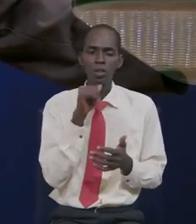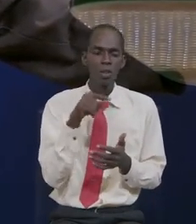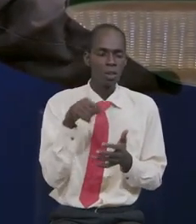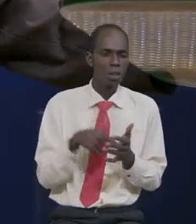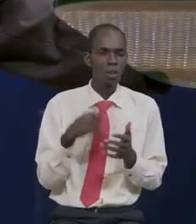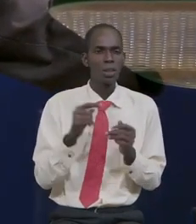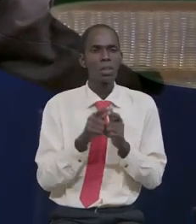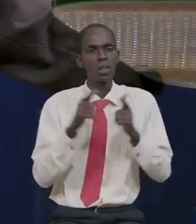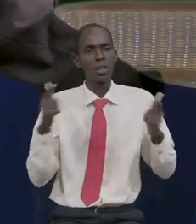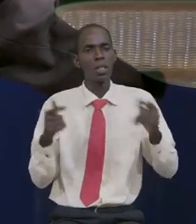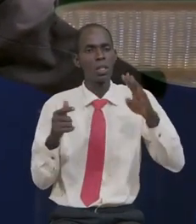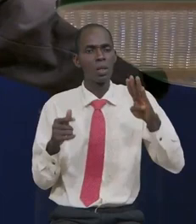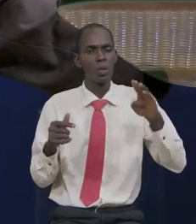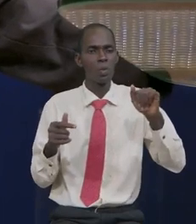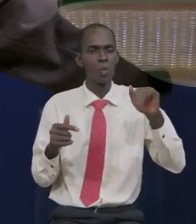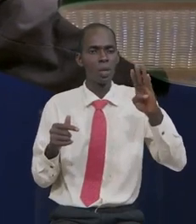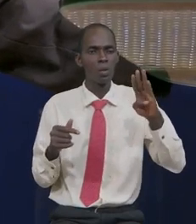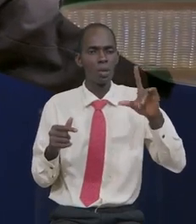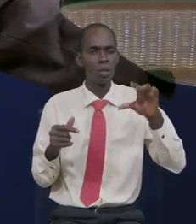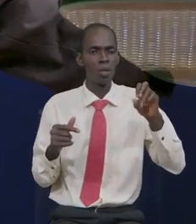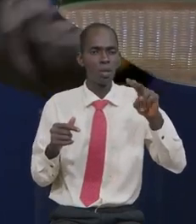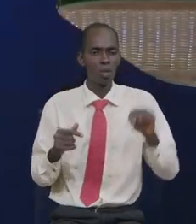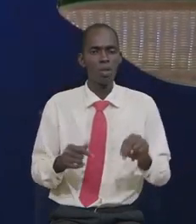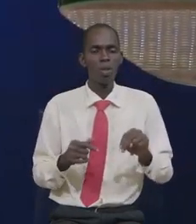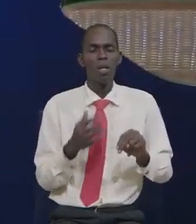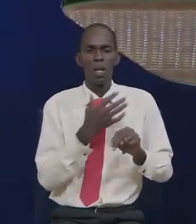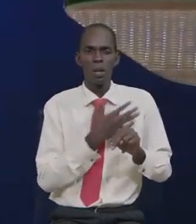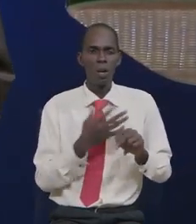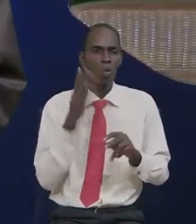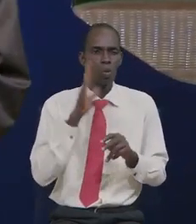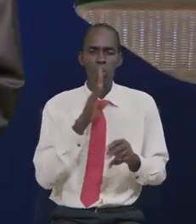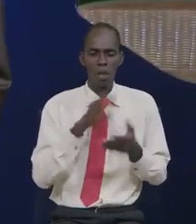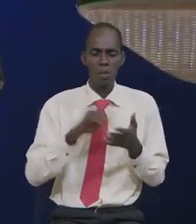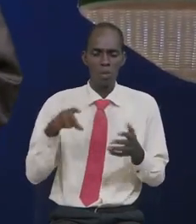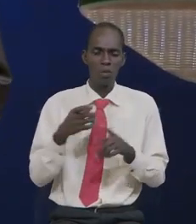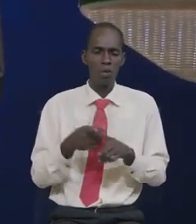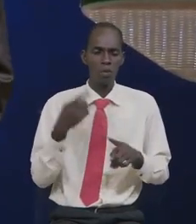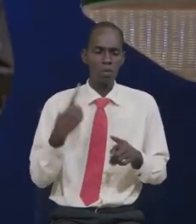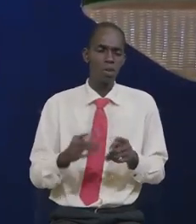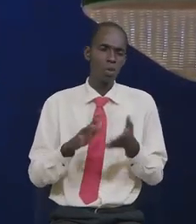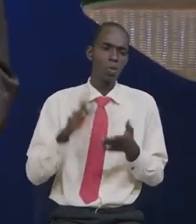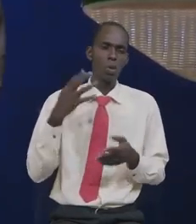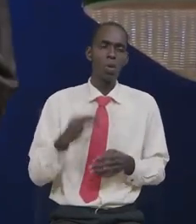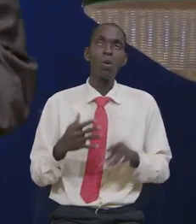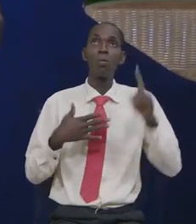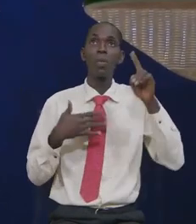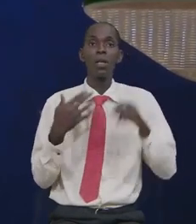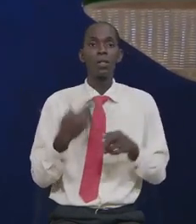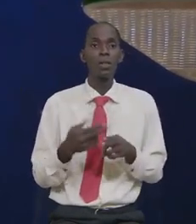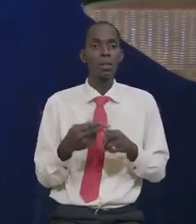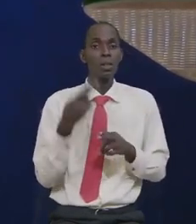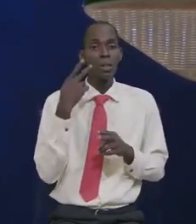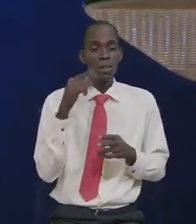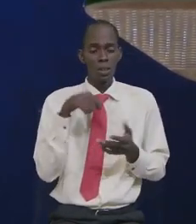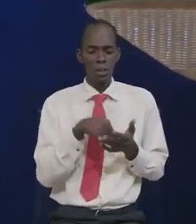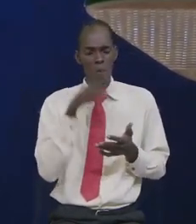have built for the honor and the glory of my name? The pride was still there. The man was not converted,